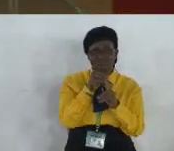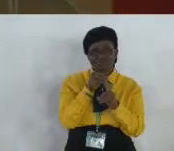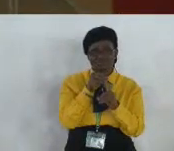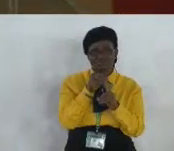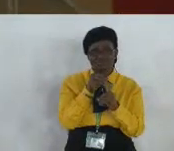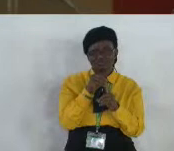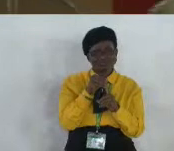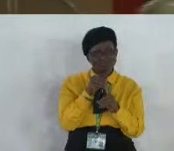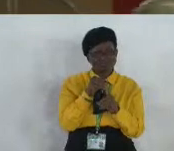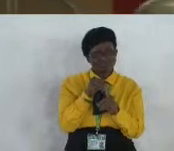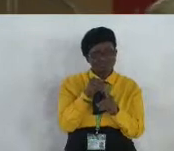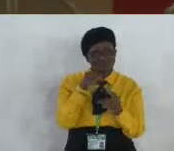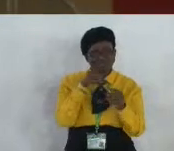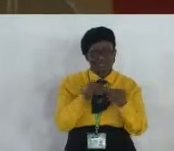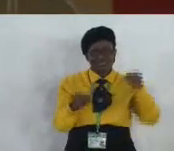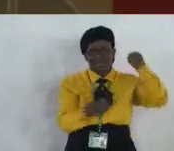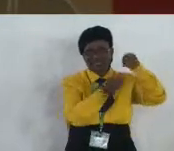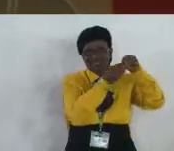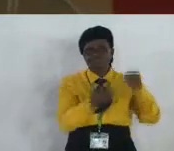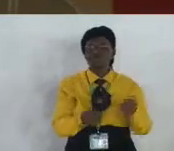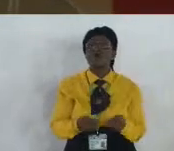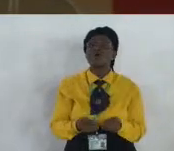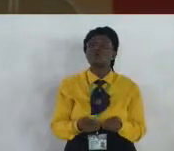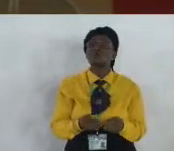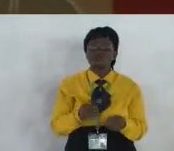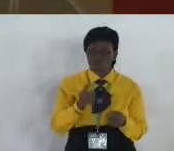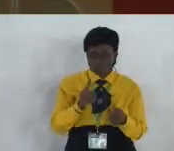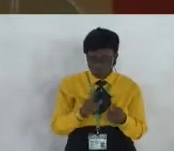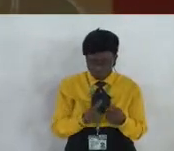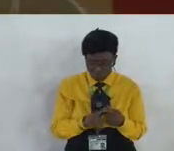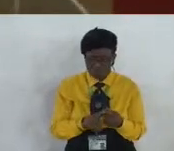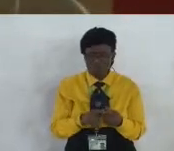in addition to what you have already done.